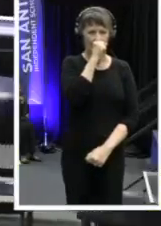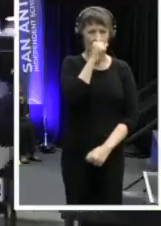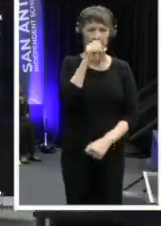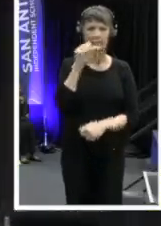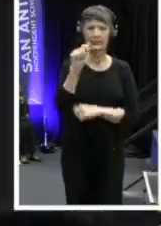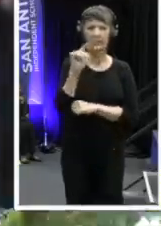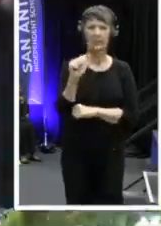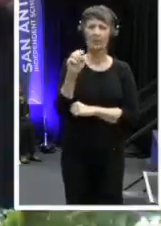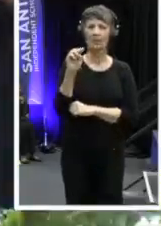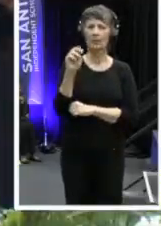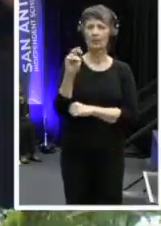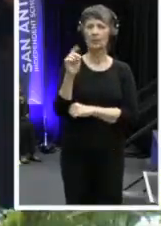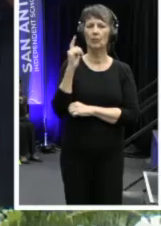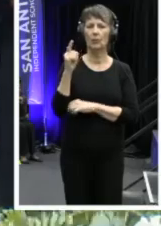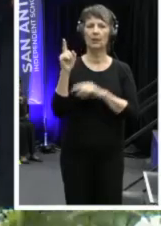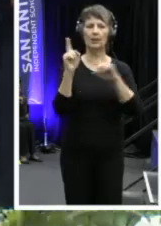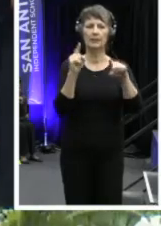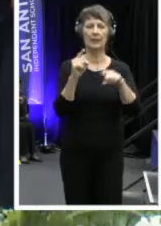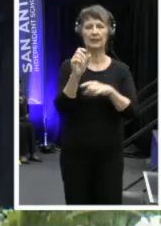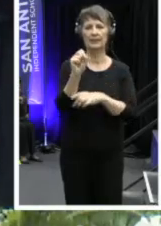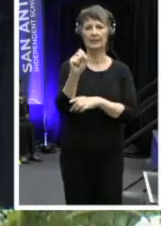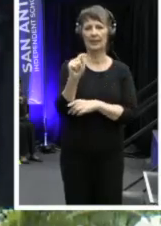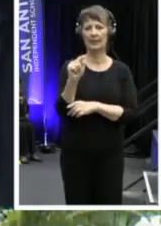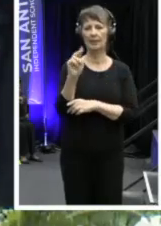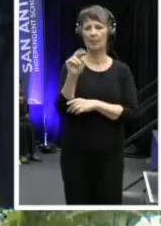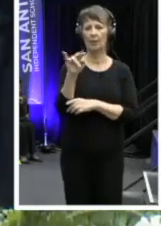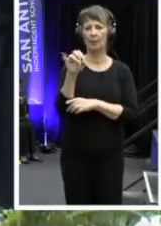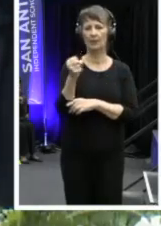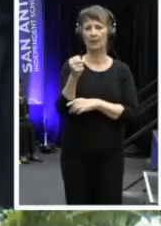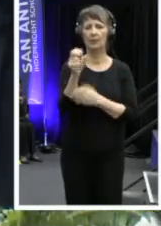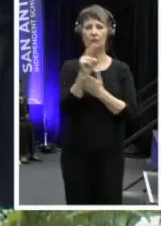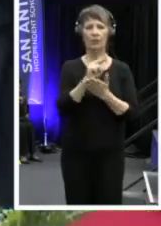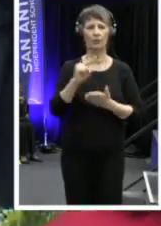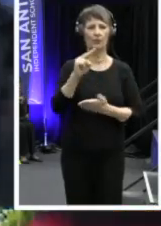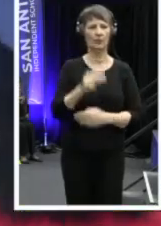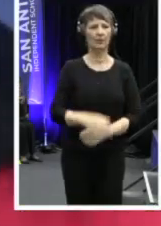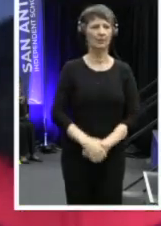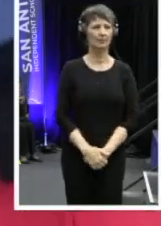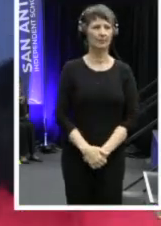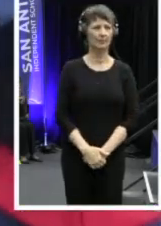Zabiel Monreal will be attending St. Mary's University.